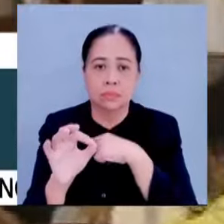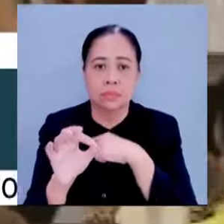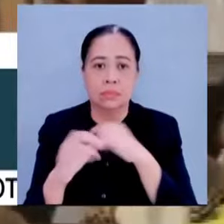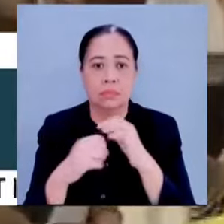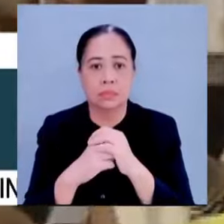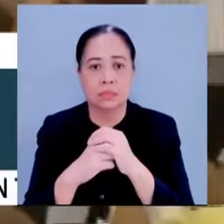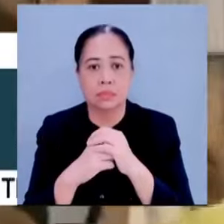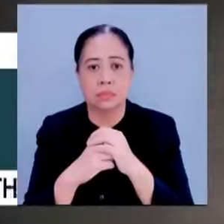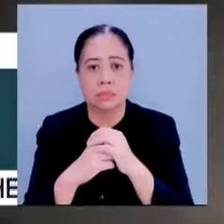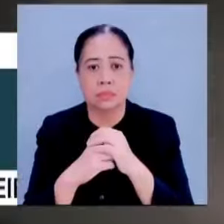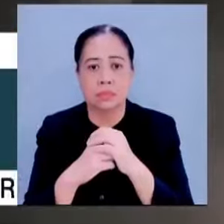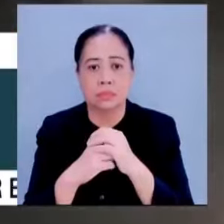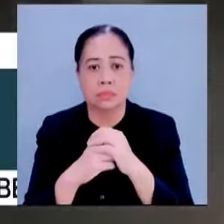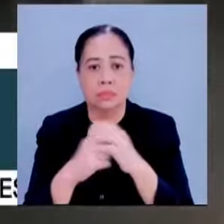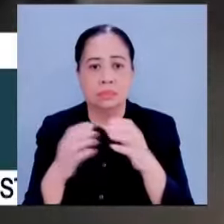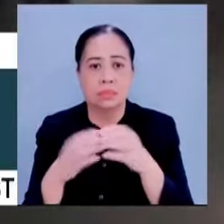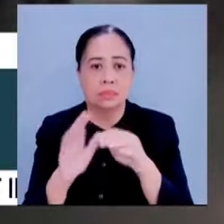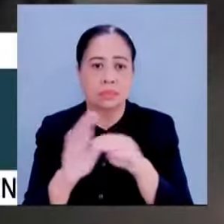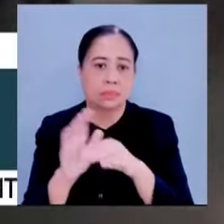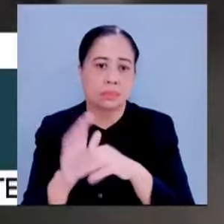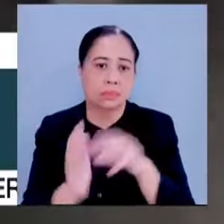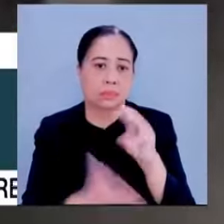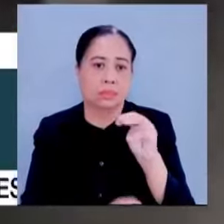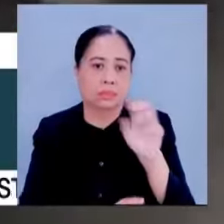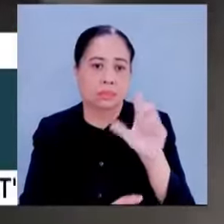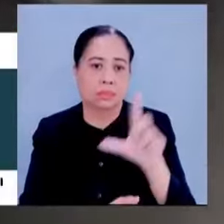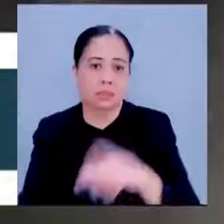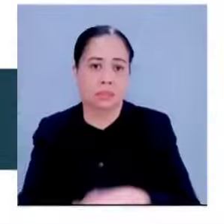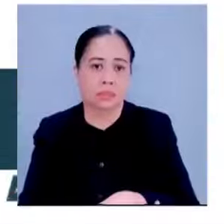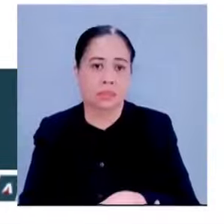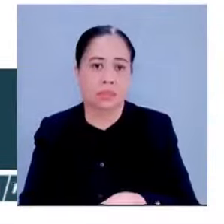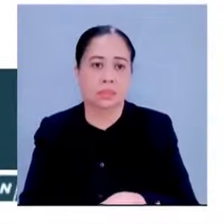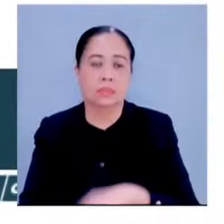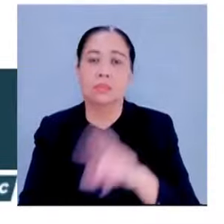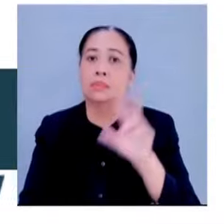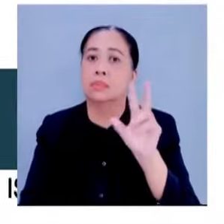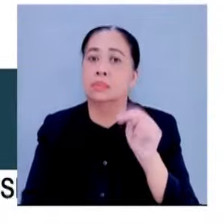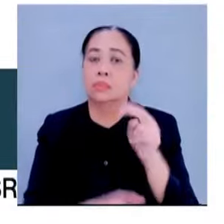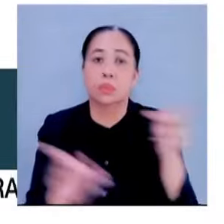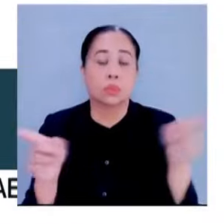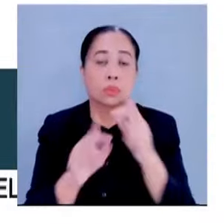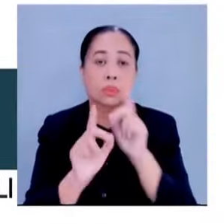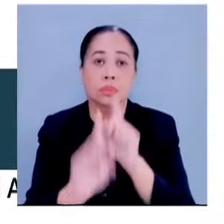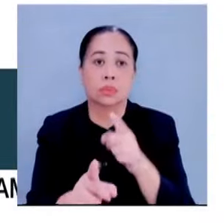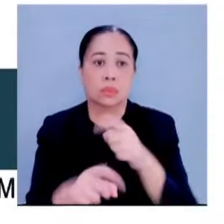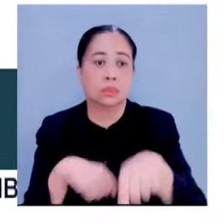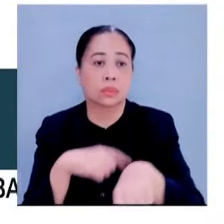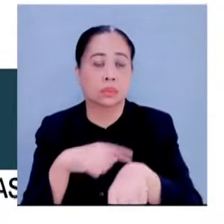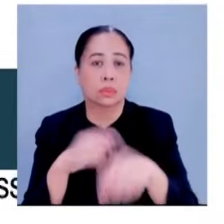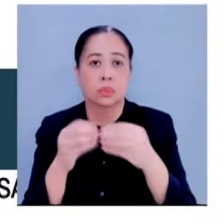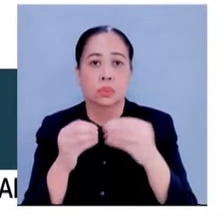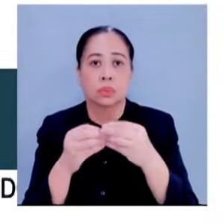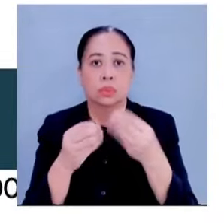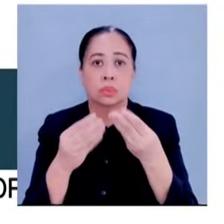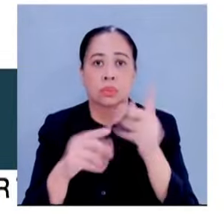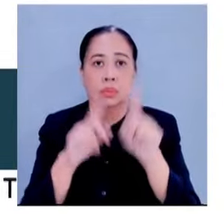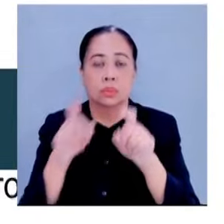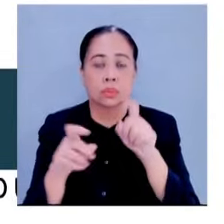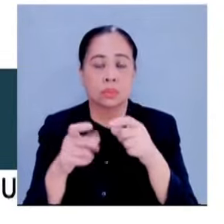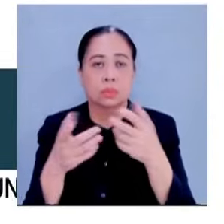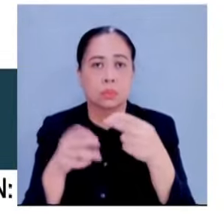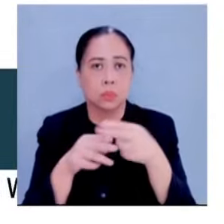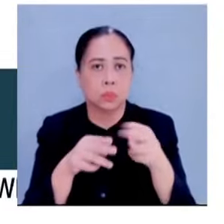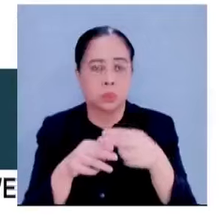for our party list, ML. When did you, just a brief answer to this, because I have a few more questions for you before we let you go, Attorney De